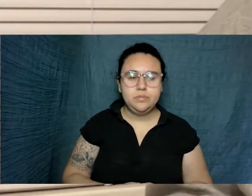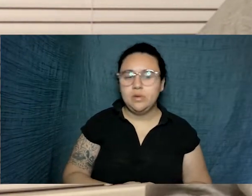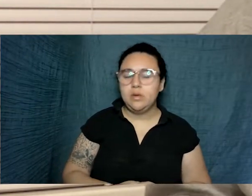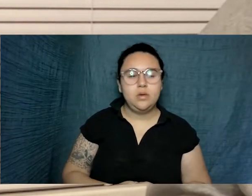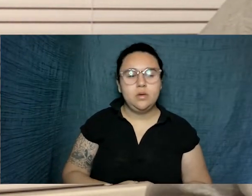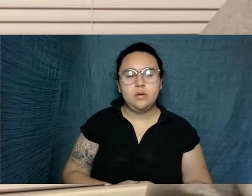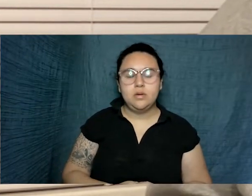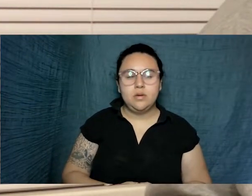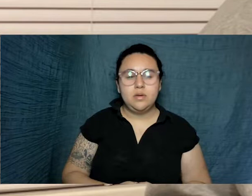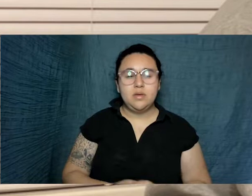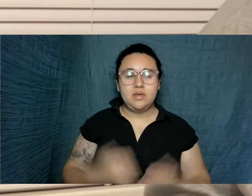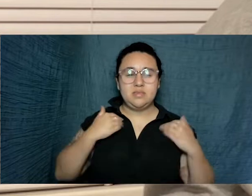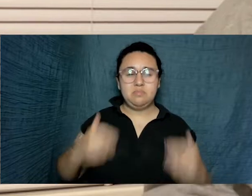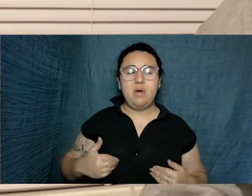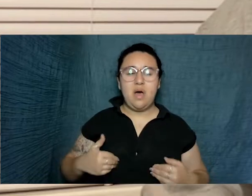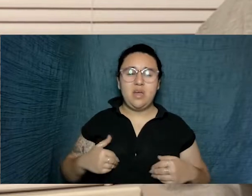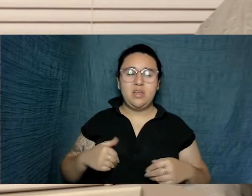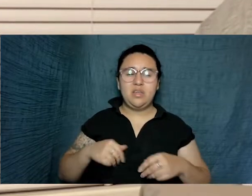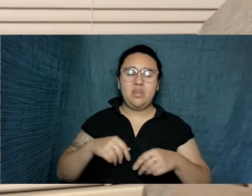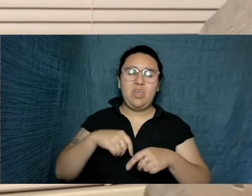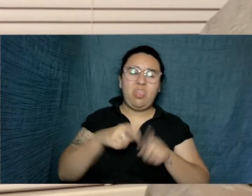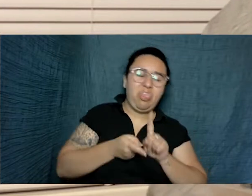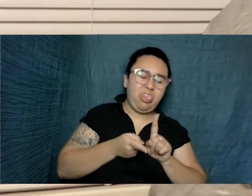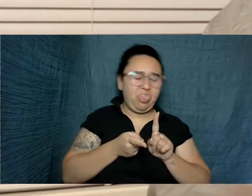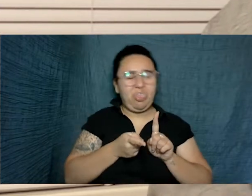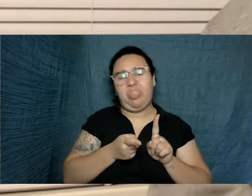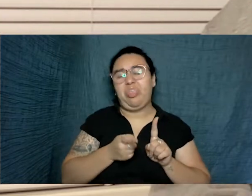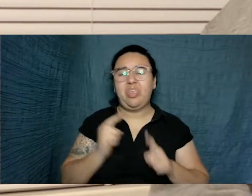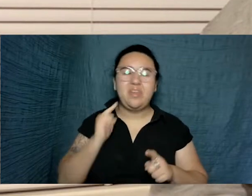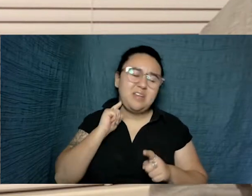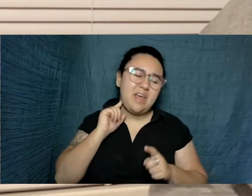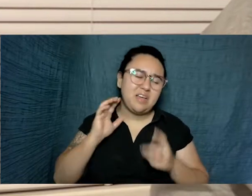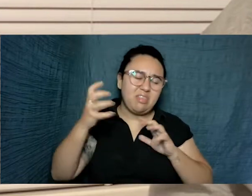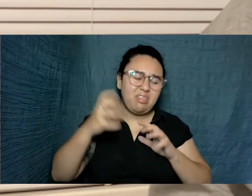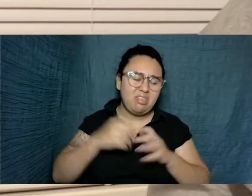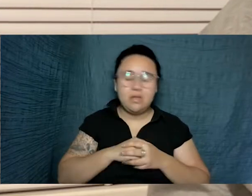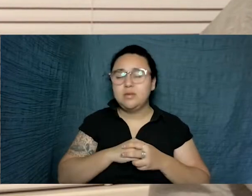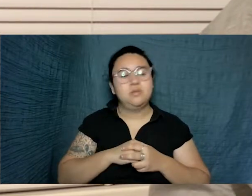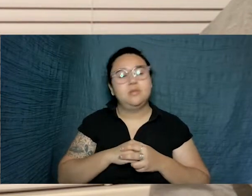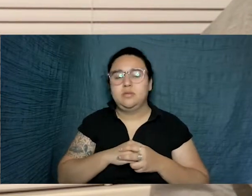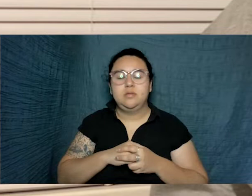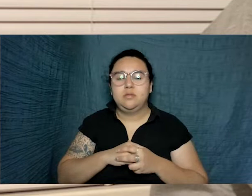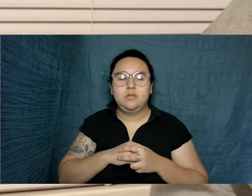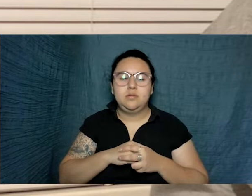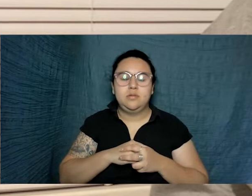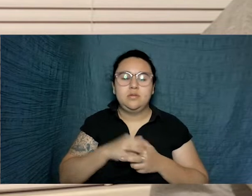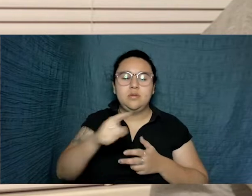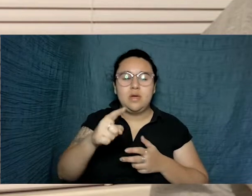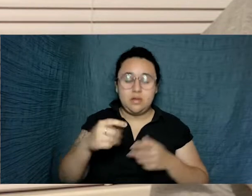Not with his hip cracked and twisted up to his punctured neck like that. The whole of